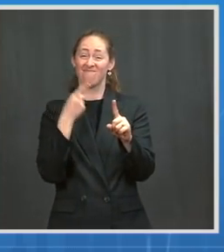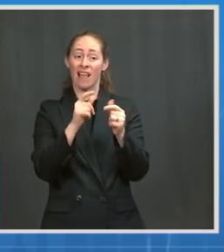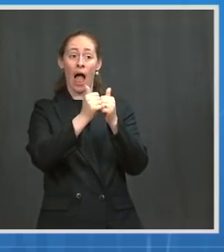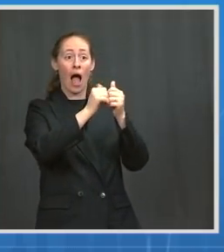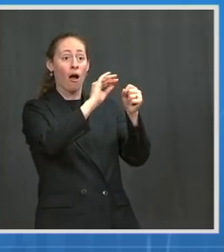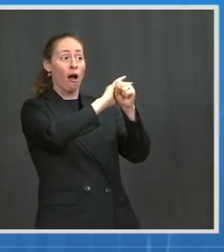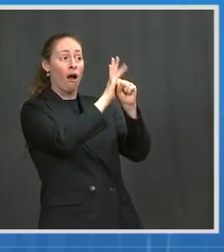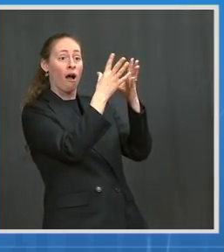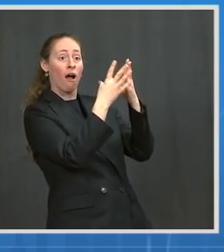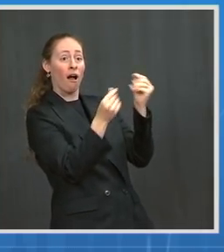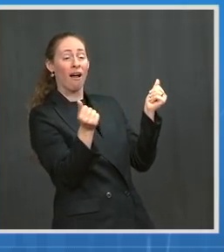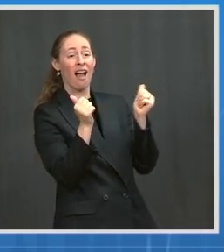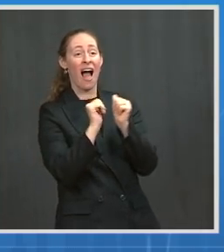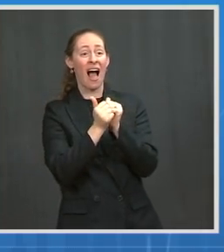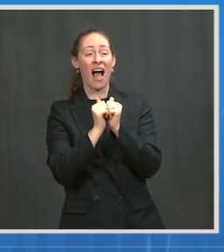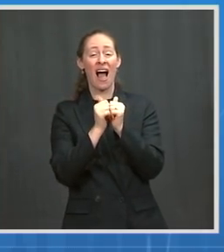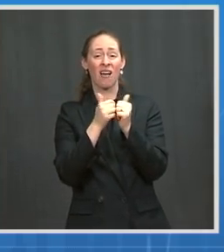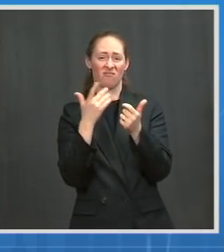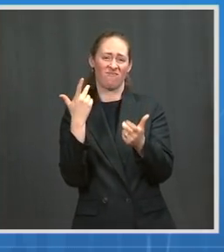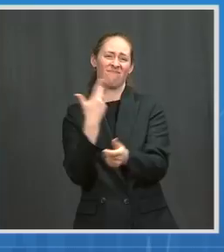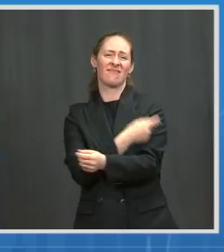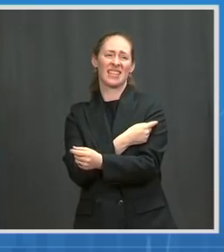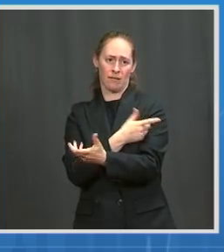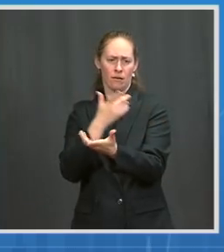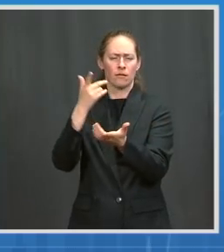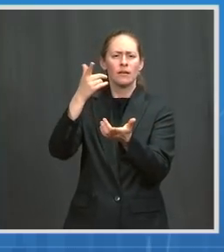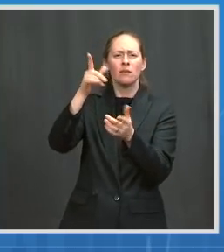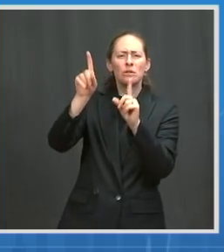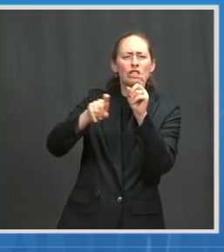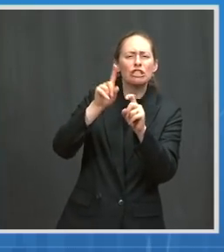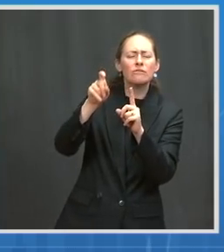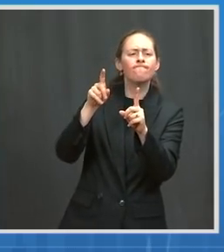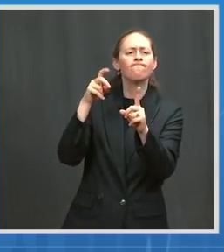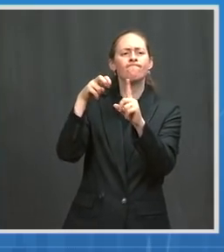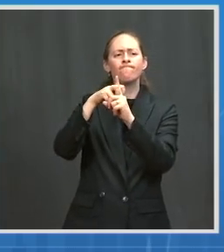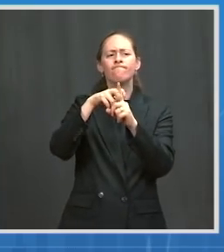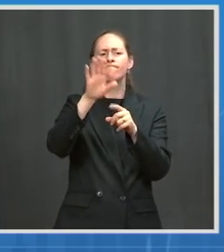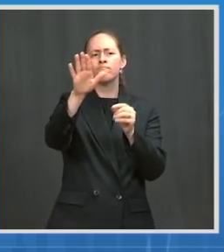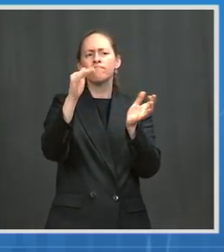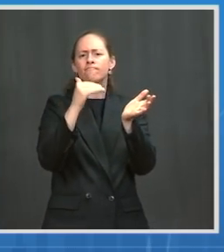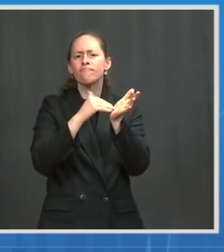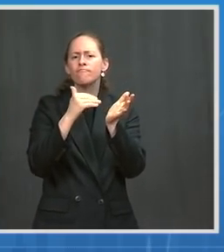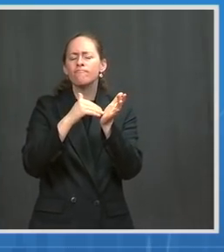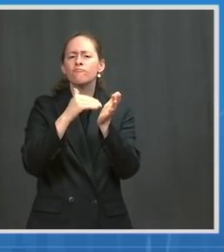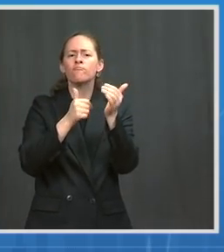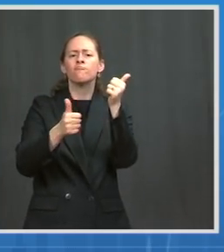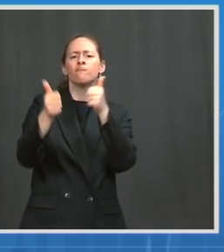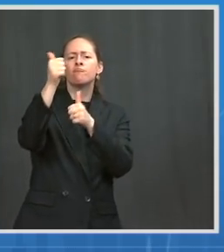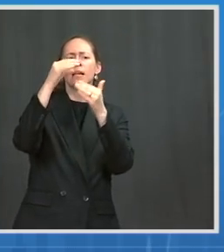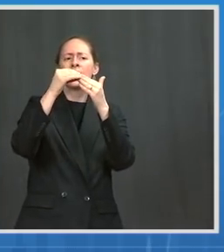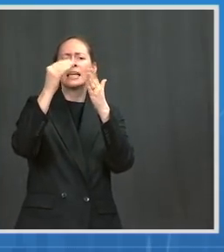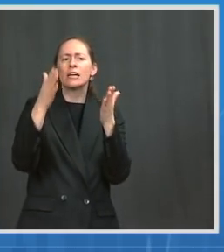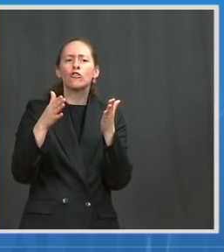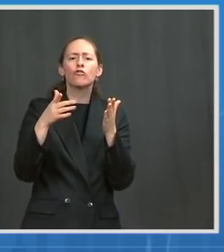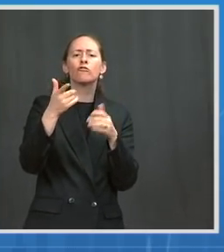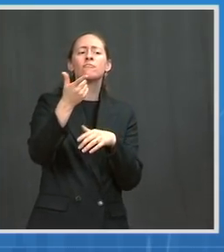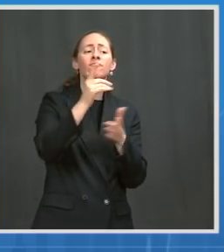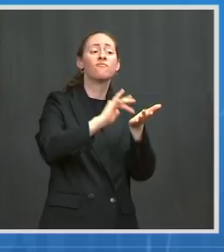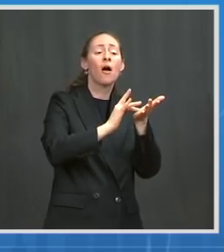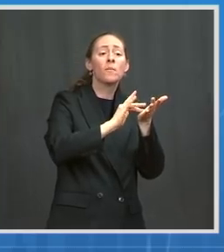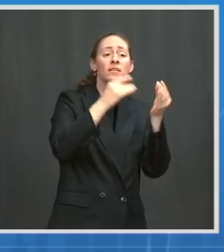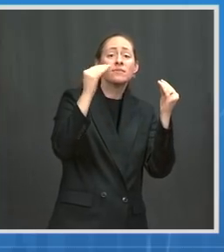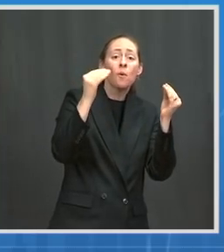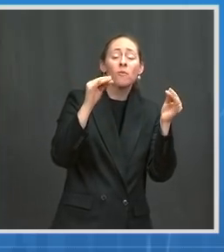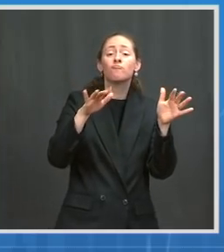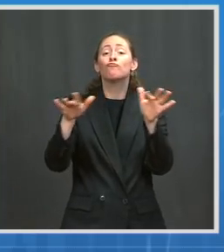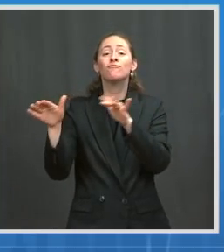vaccination, please contact your healthcare provider, your state or local health department, or your local pharmacist. Thank you. I'll now turn things over to Dr.